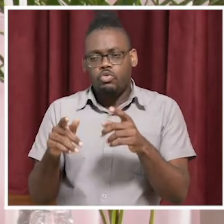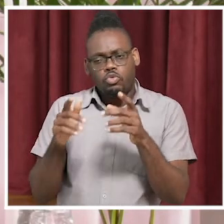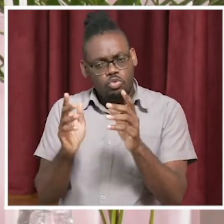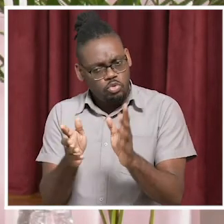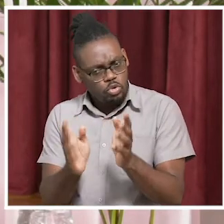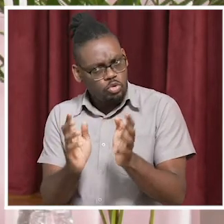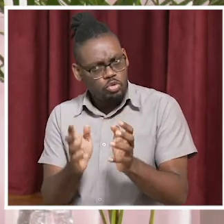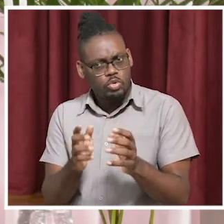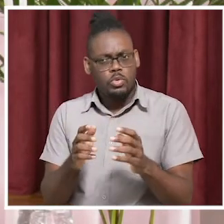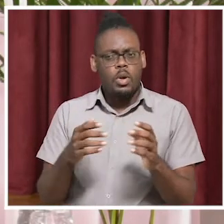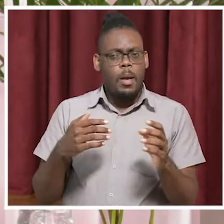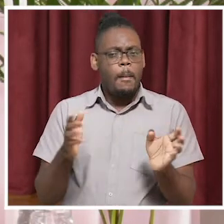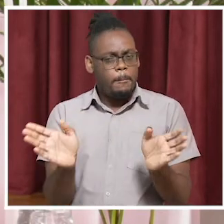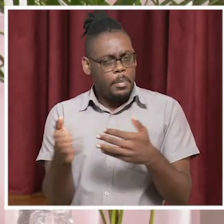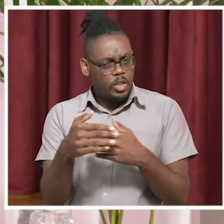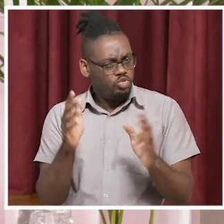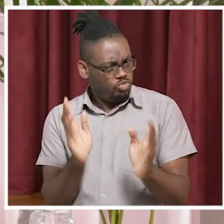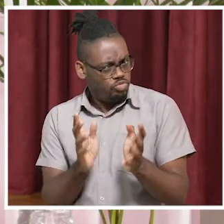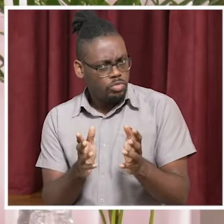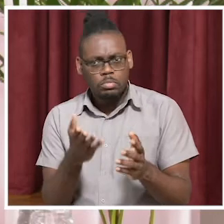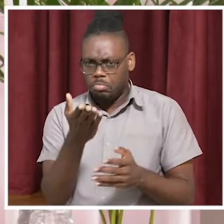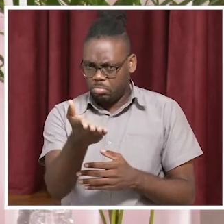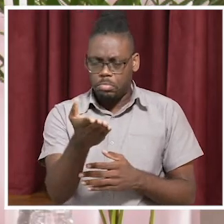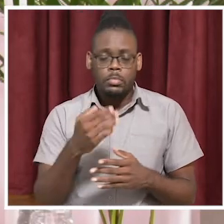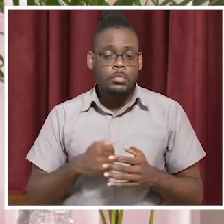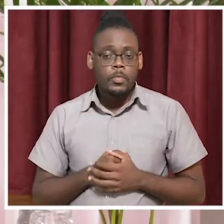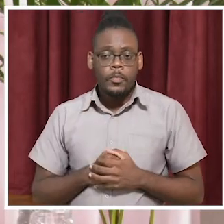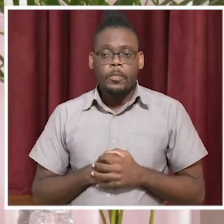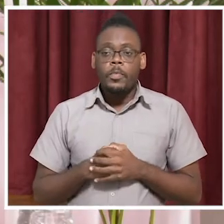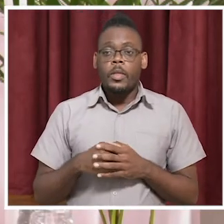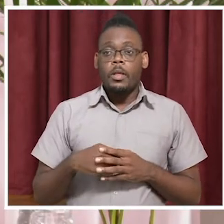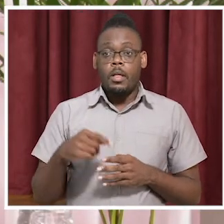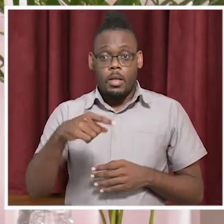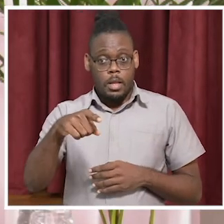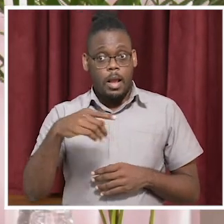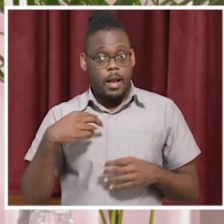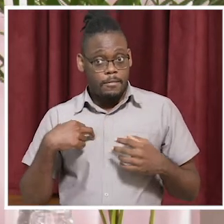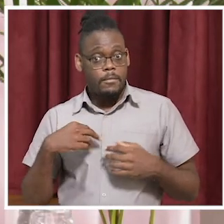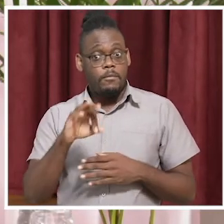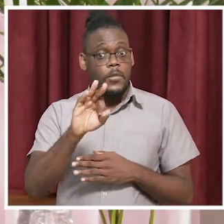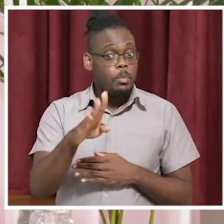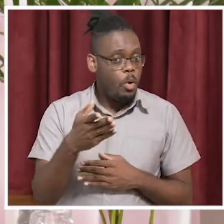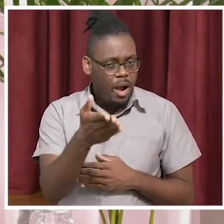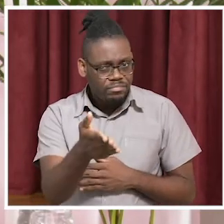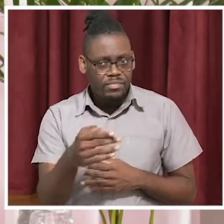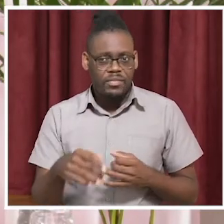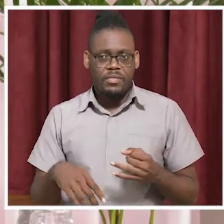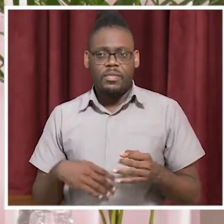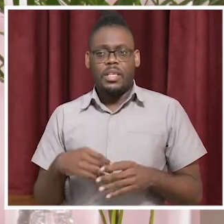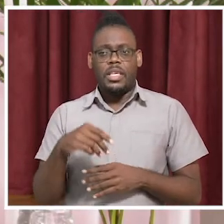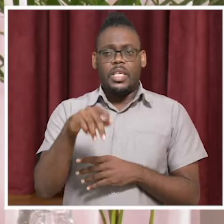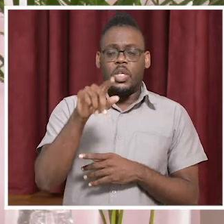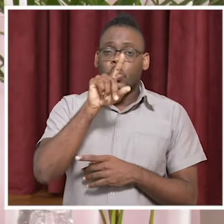on the ministry's website, someone will get back to you. Okay. So they are on Facebook, they are on Twitter, they are on all the social media platforms. Right? And